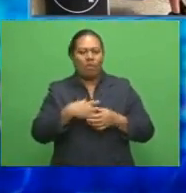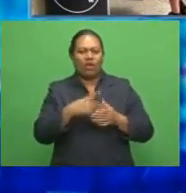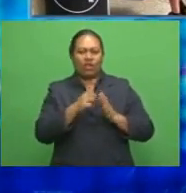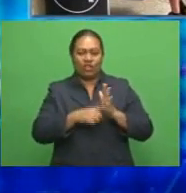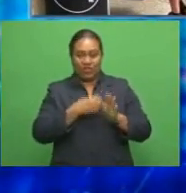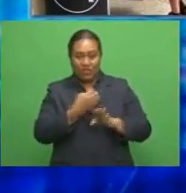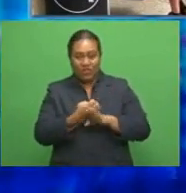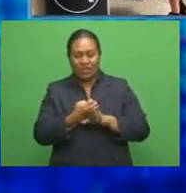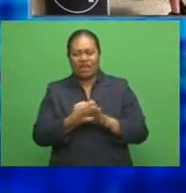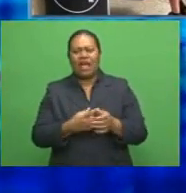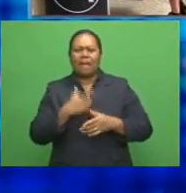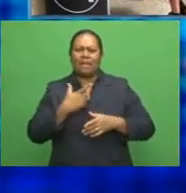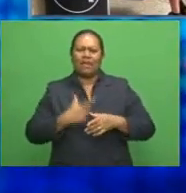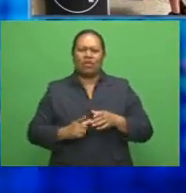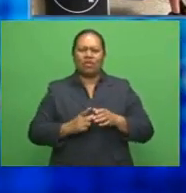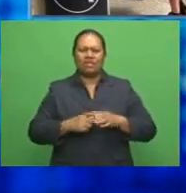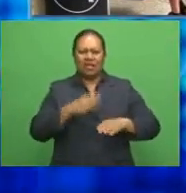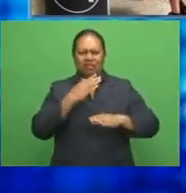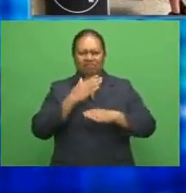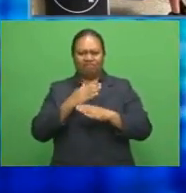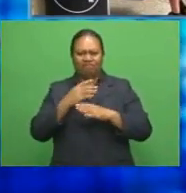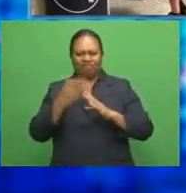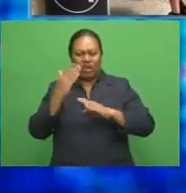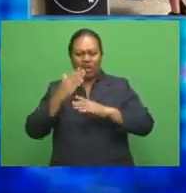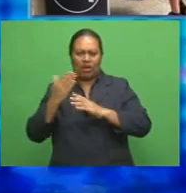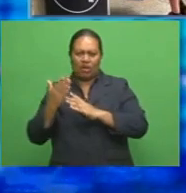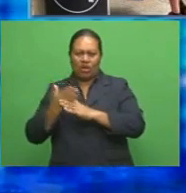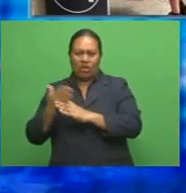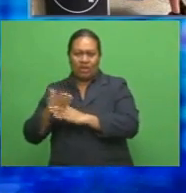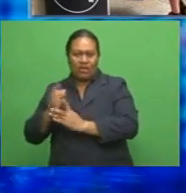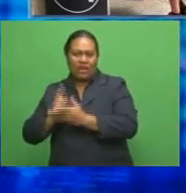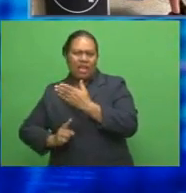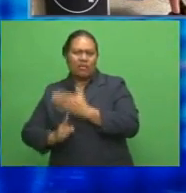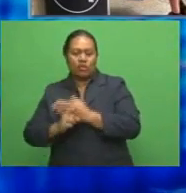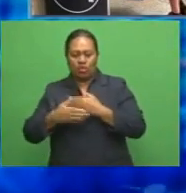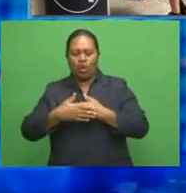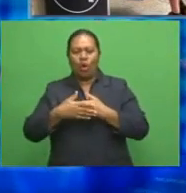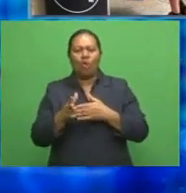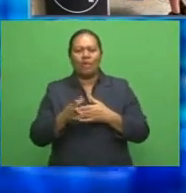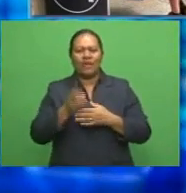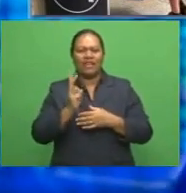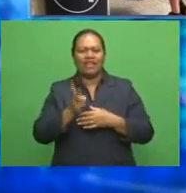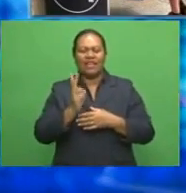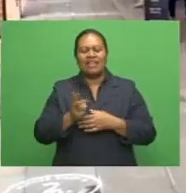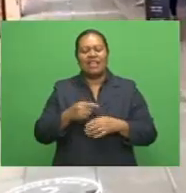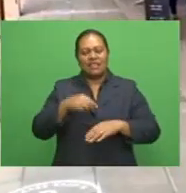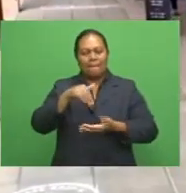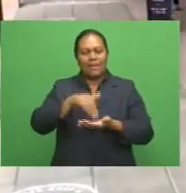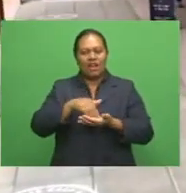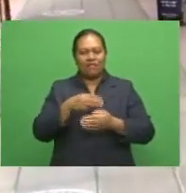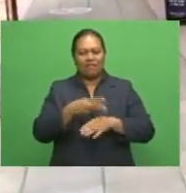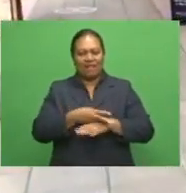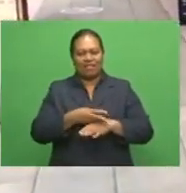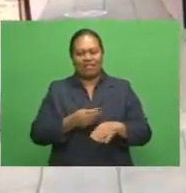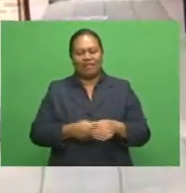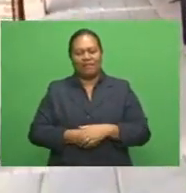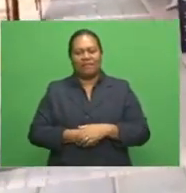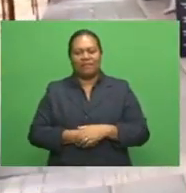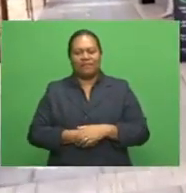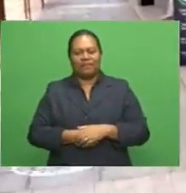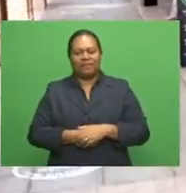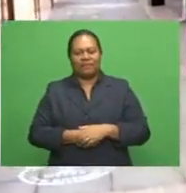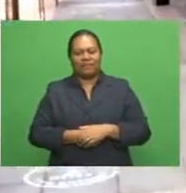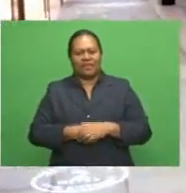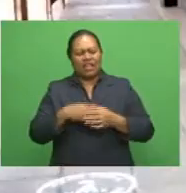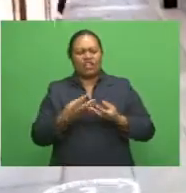almost a pre-lockdown level as non-essential shops in England reopened in the middle of the month. British shoppers appear to